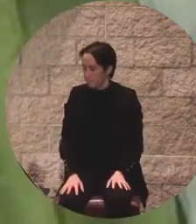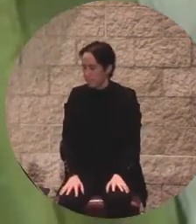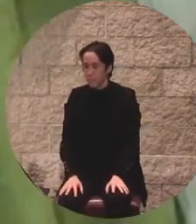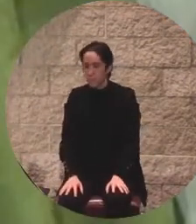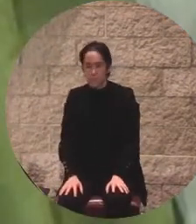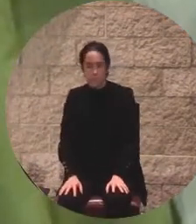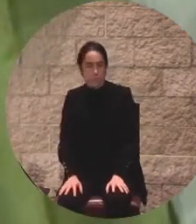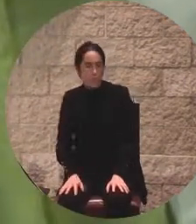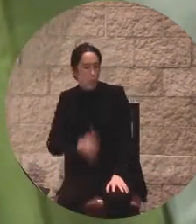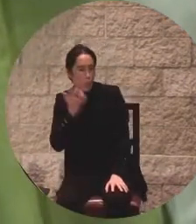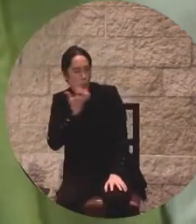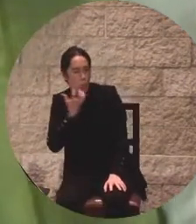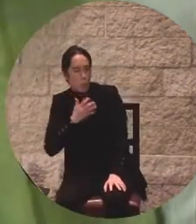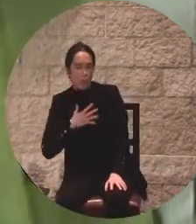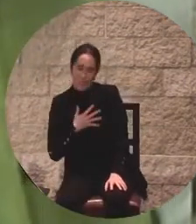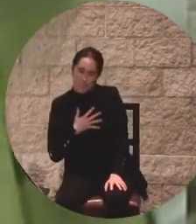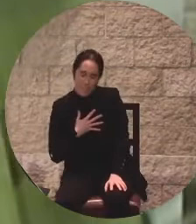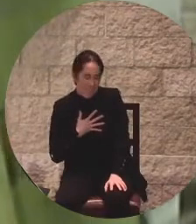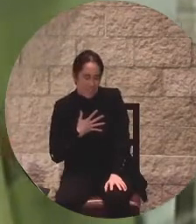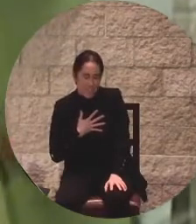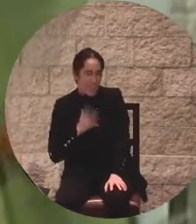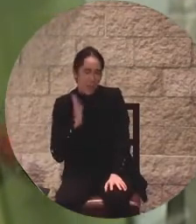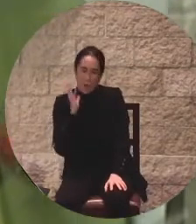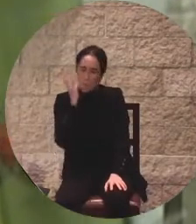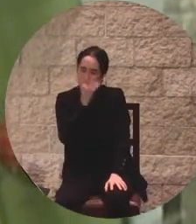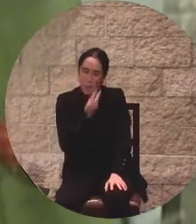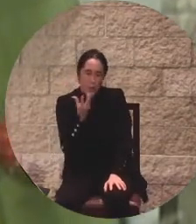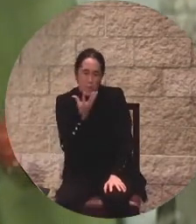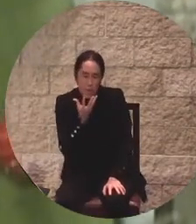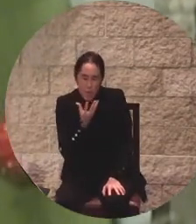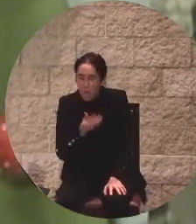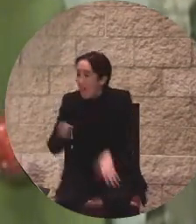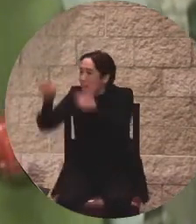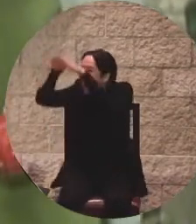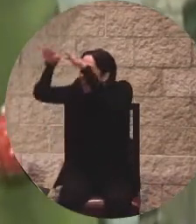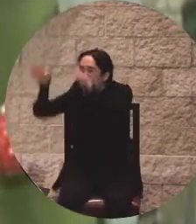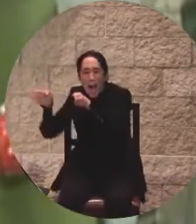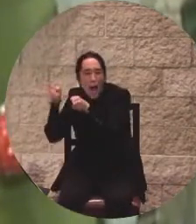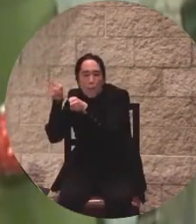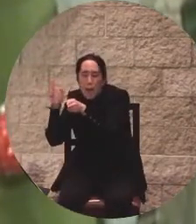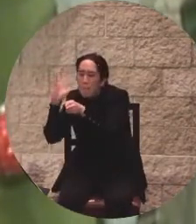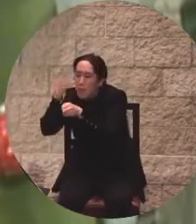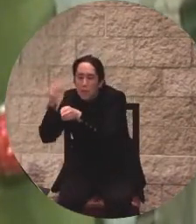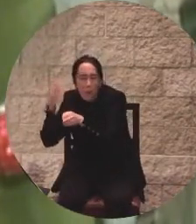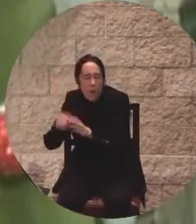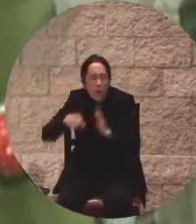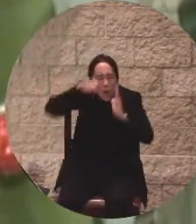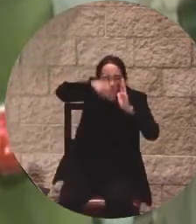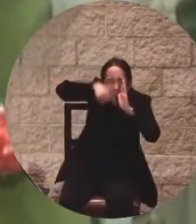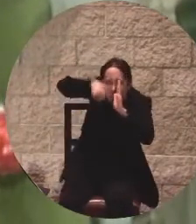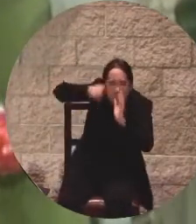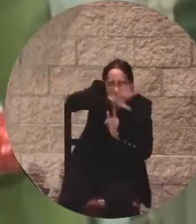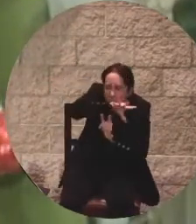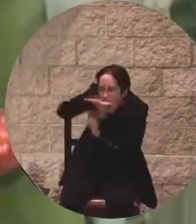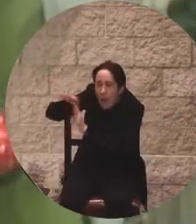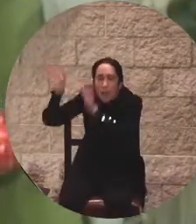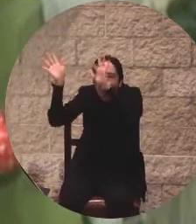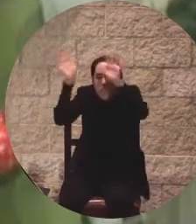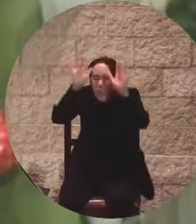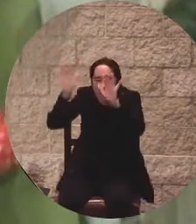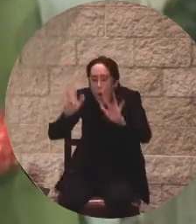Wasn't that beautiful? I mean, the song is beautiful. The cabin's beautiful. The footage of the snow and the